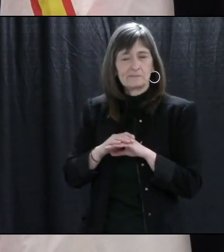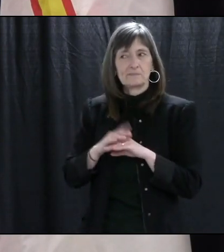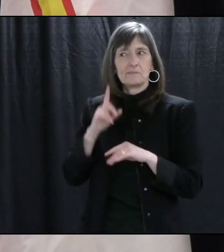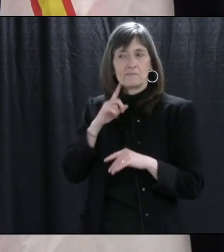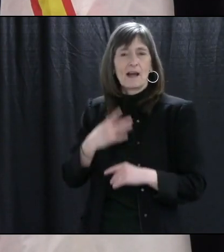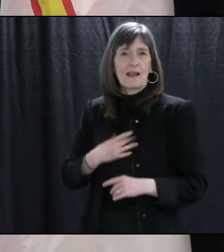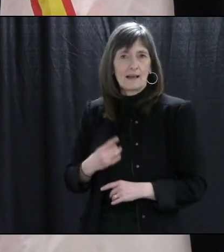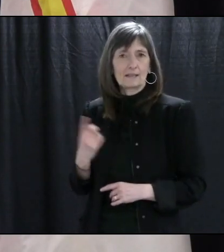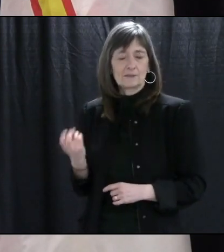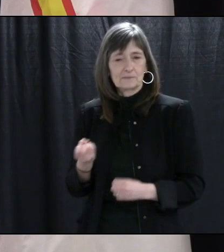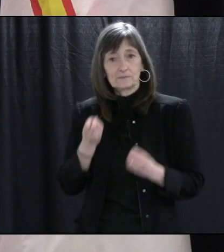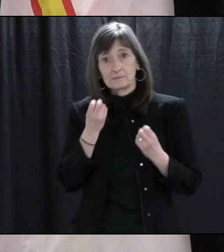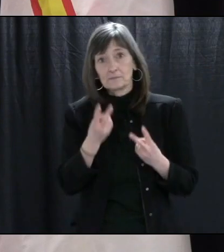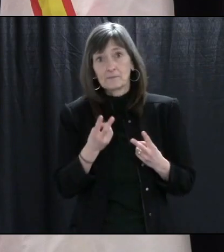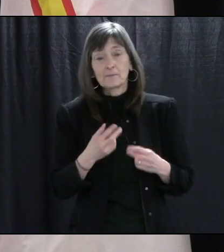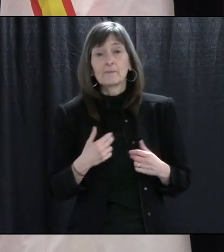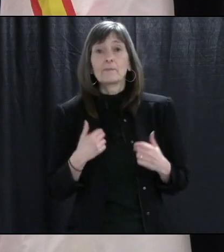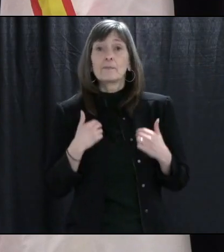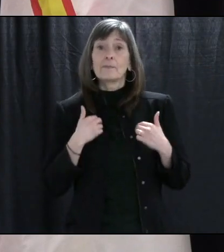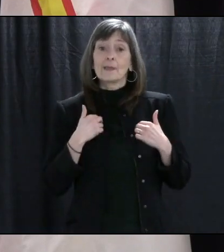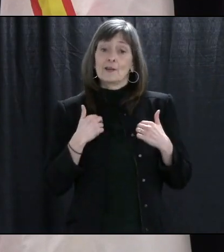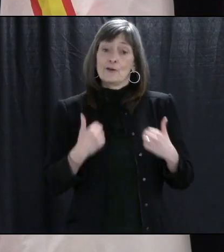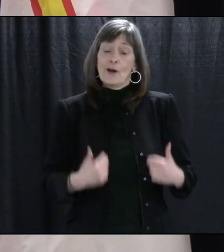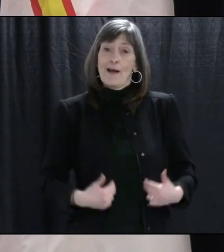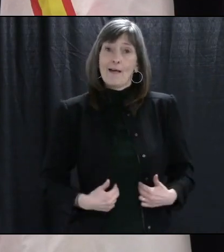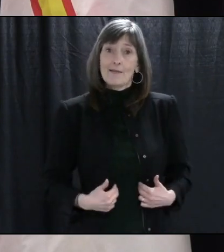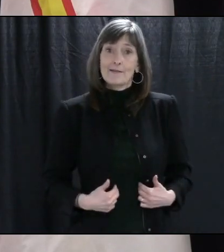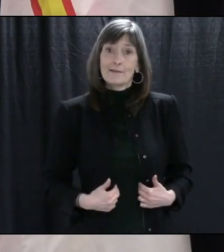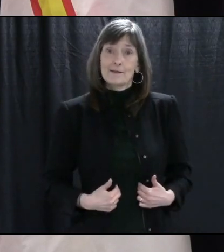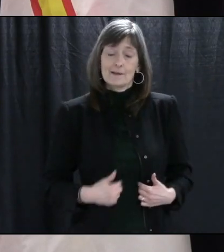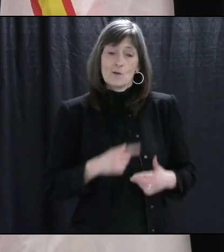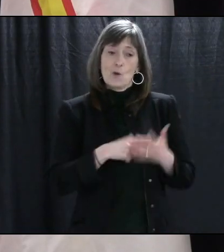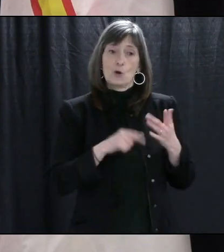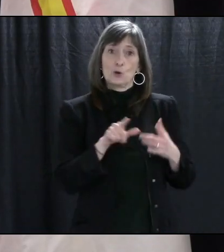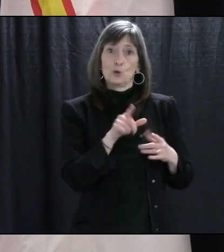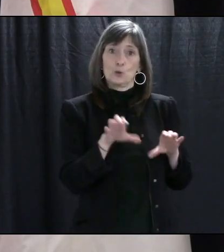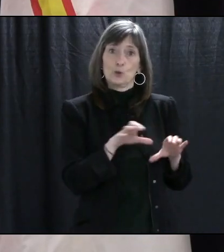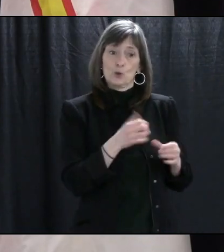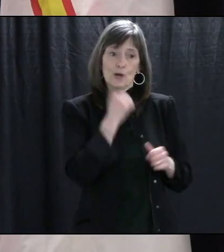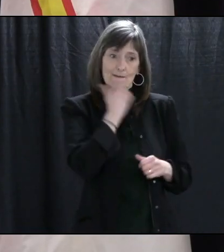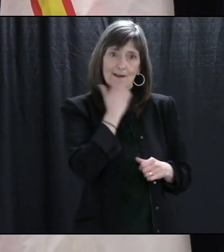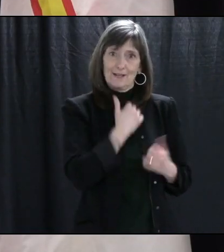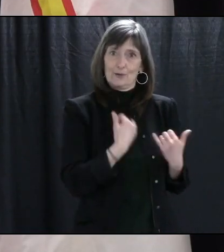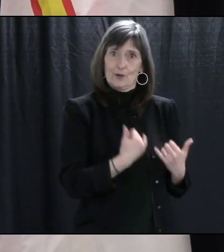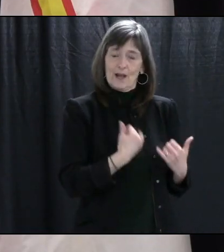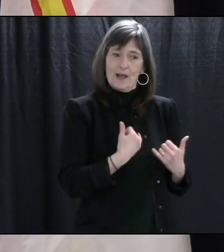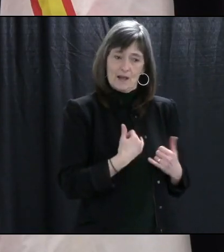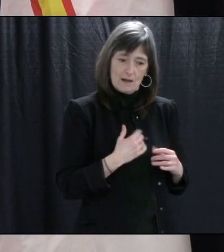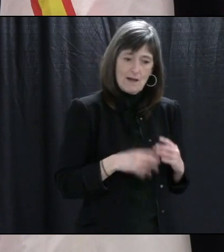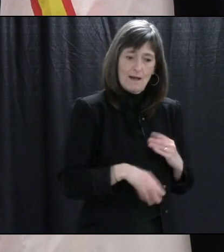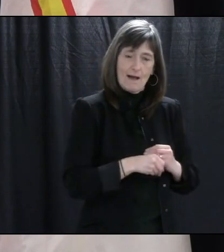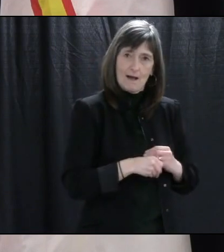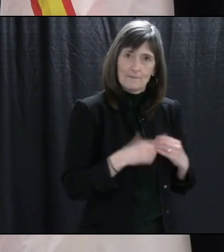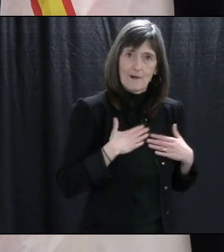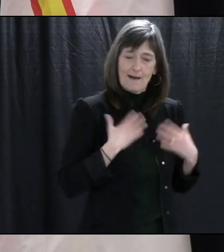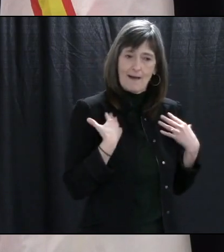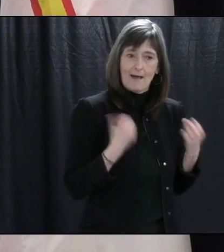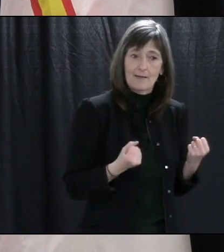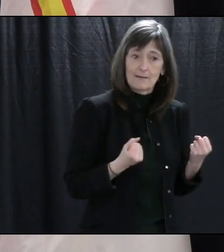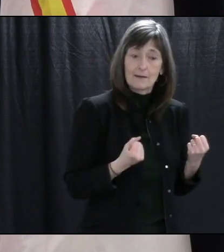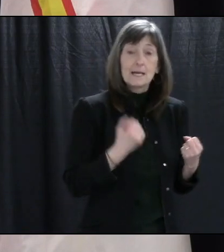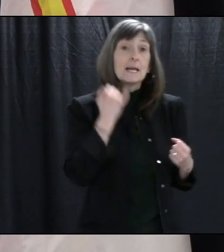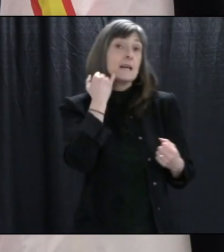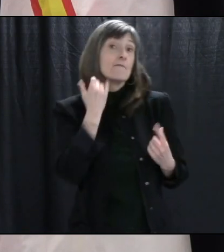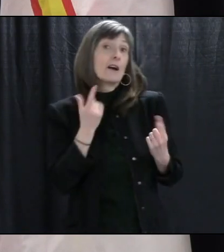moment. Your health is what you make it. Everything you do today either adds to it or takes